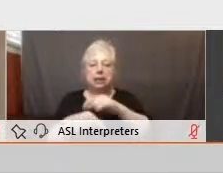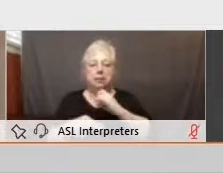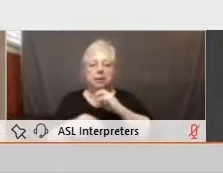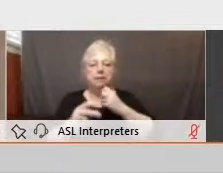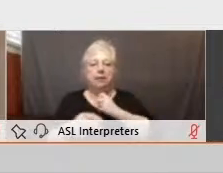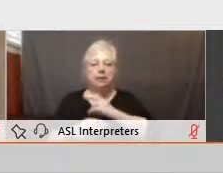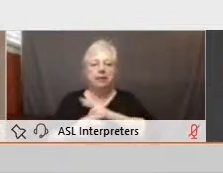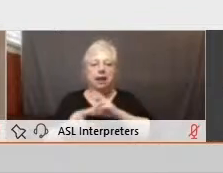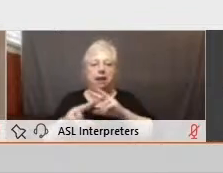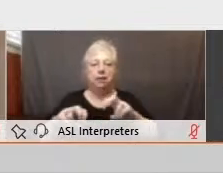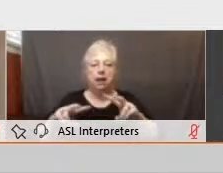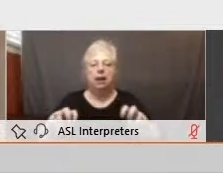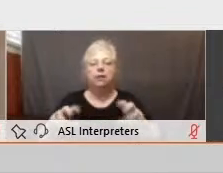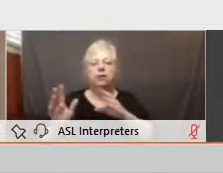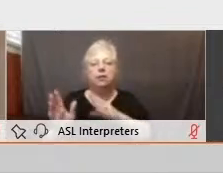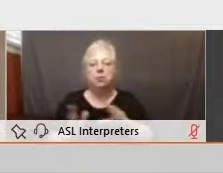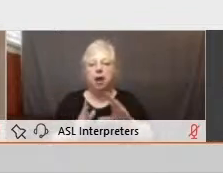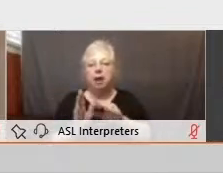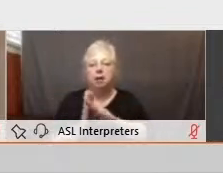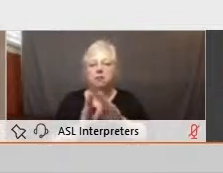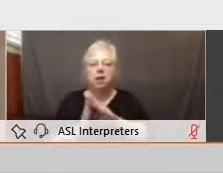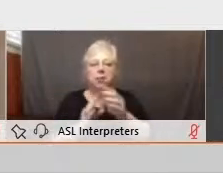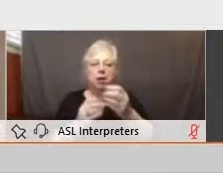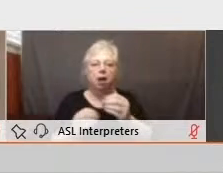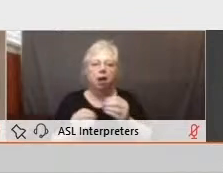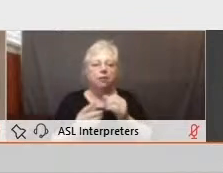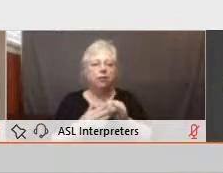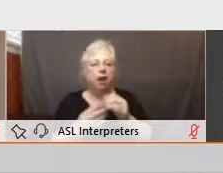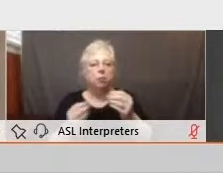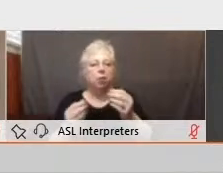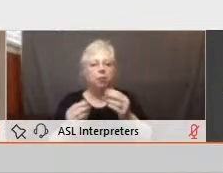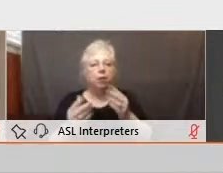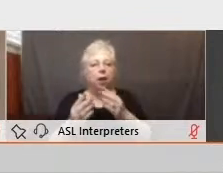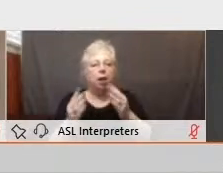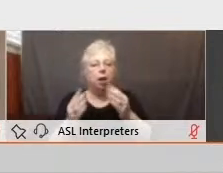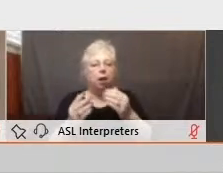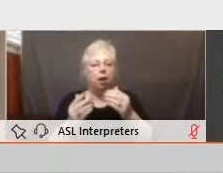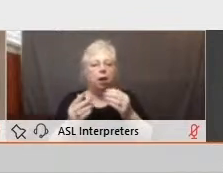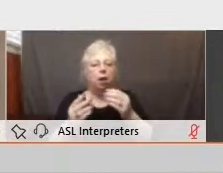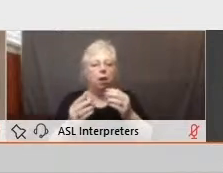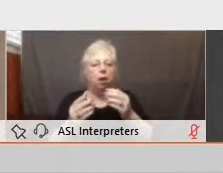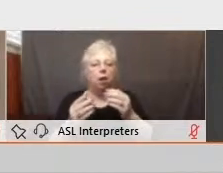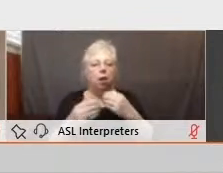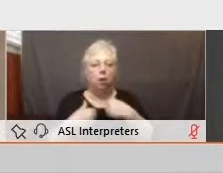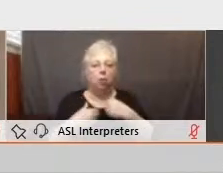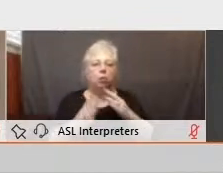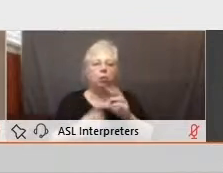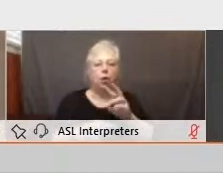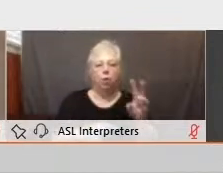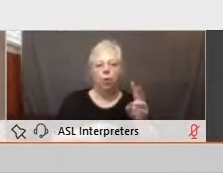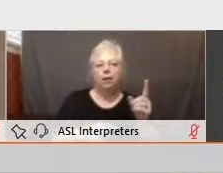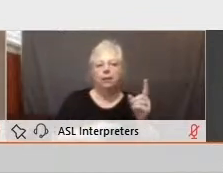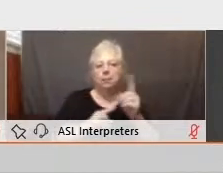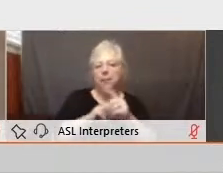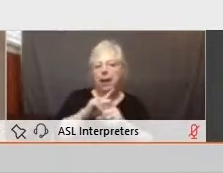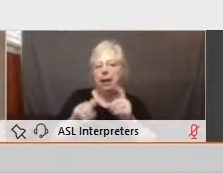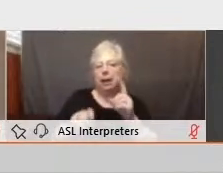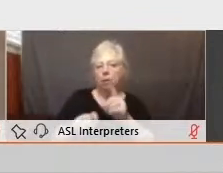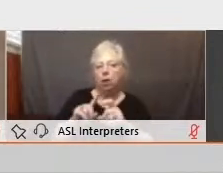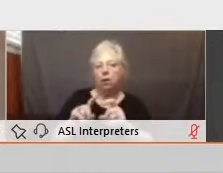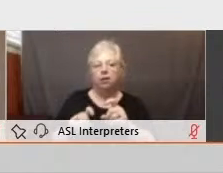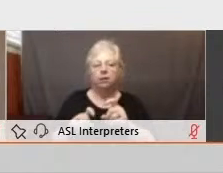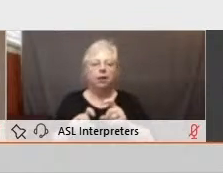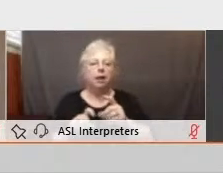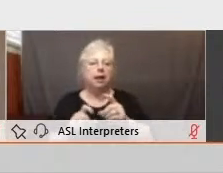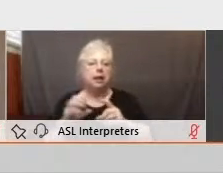the Planning and Development Office received queries from the property owner immediately to the west, the immediate property owner